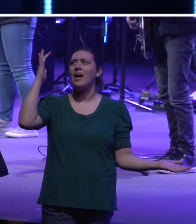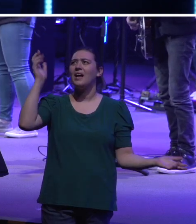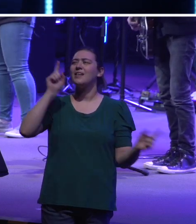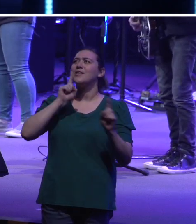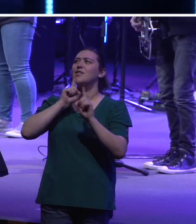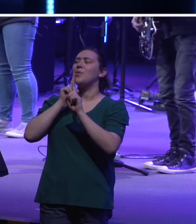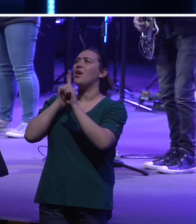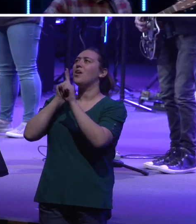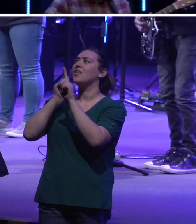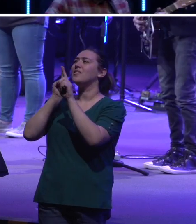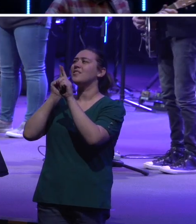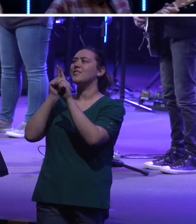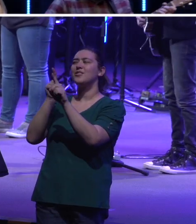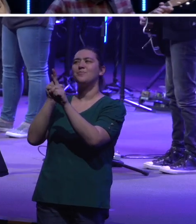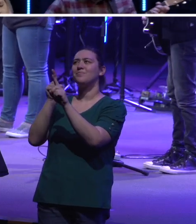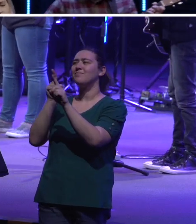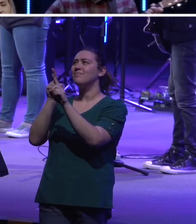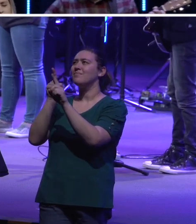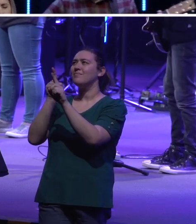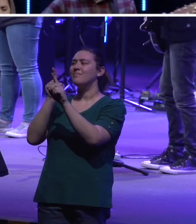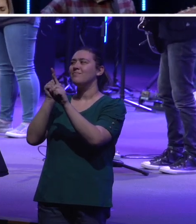to respond.